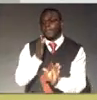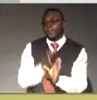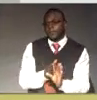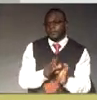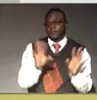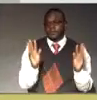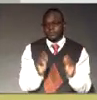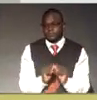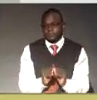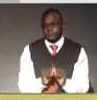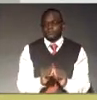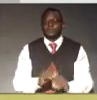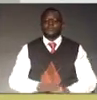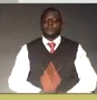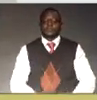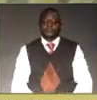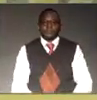Kai, UBC.